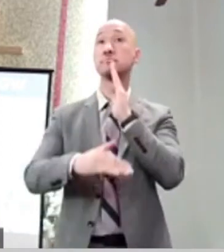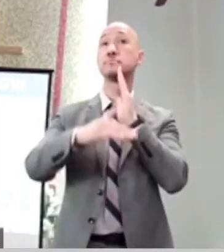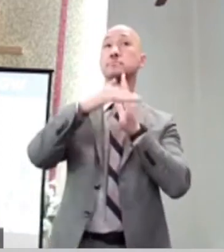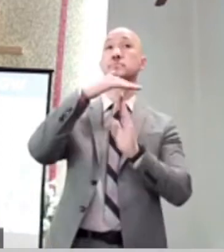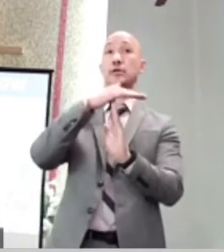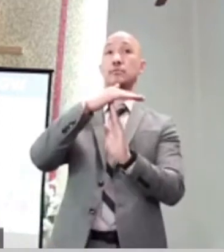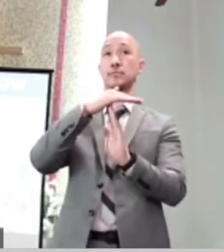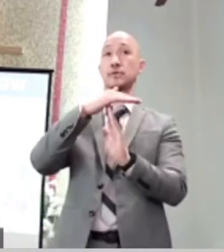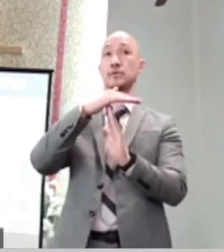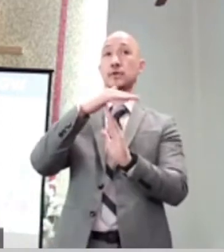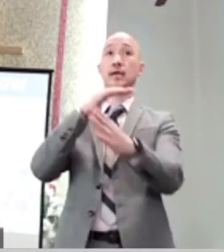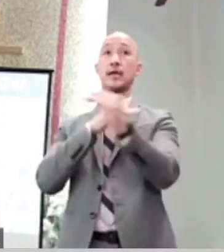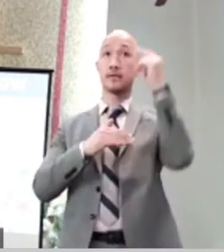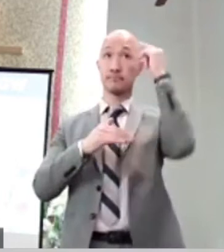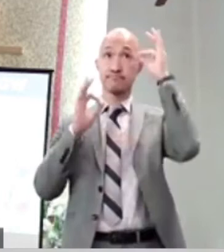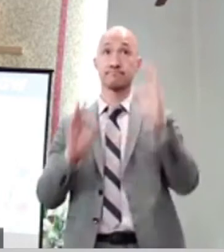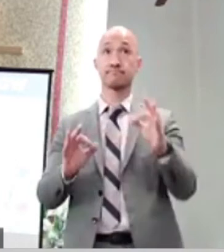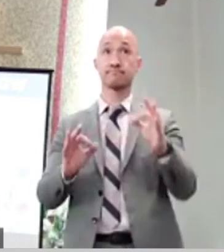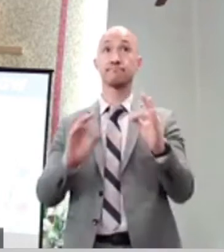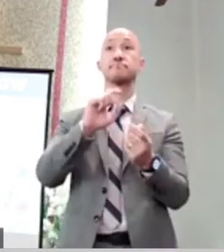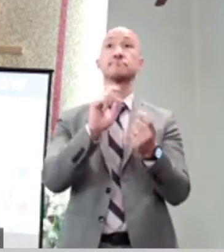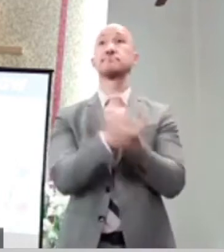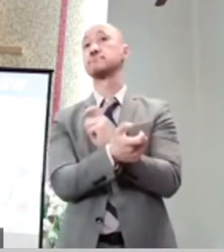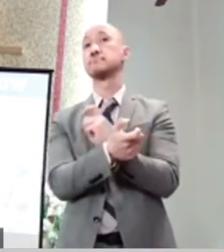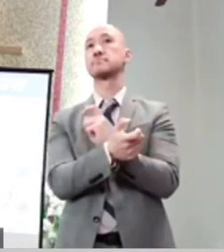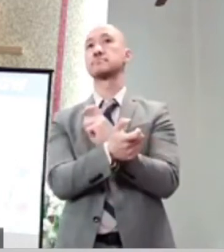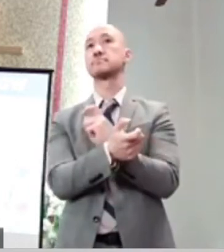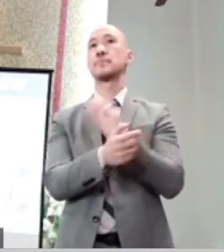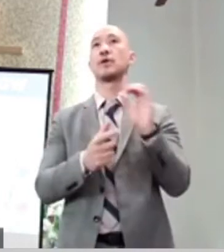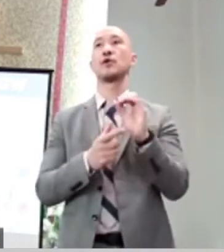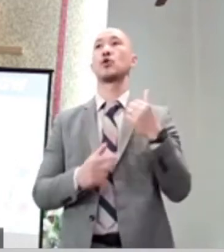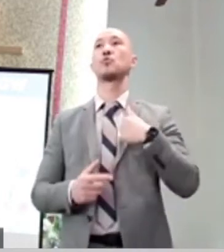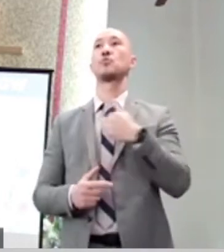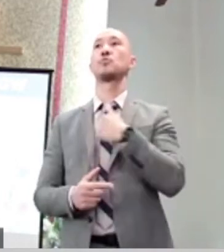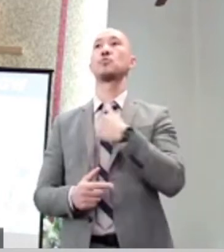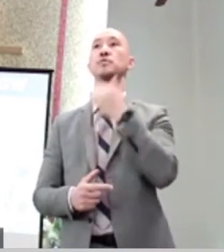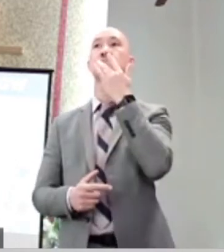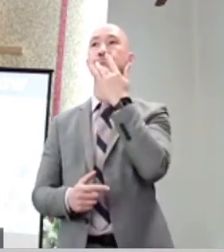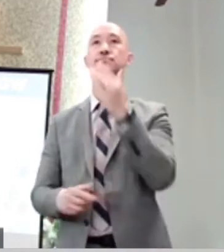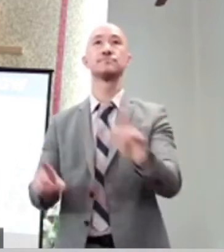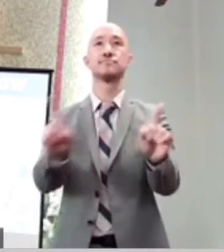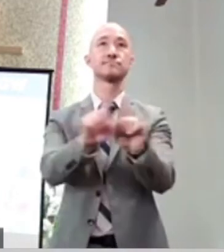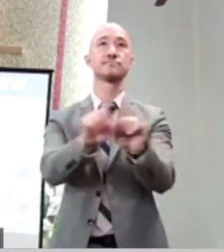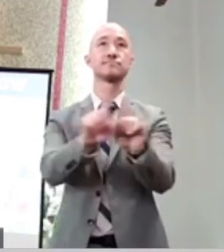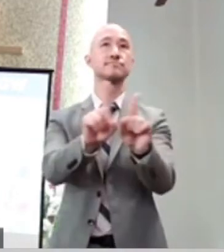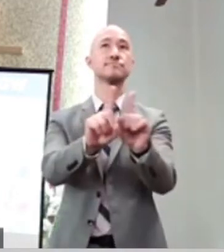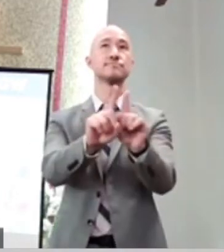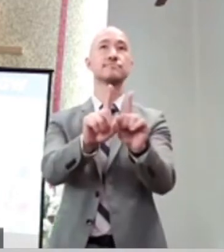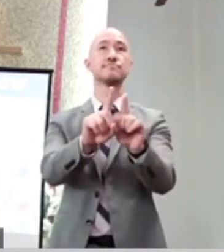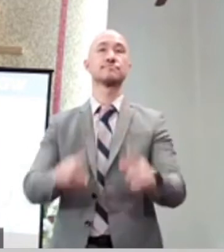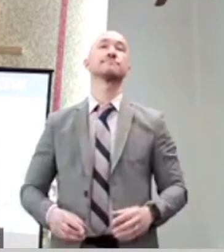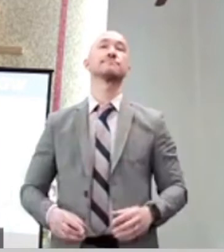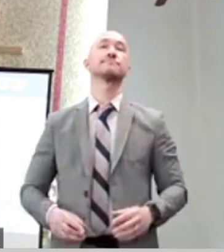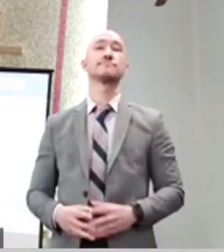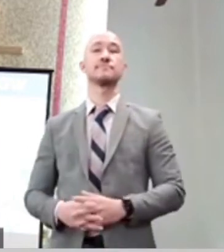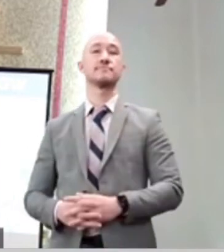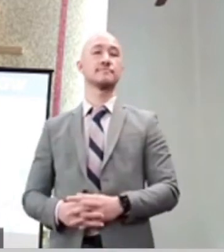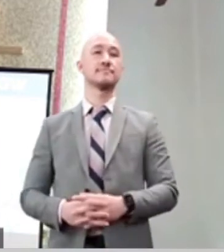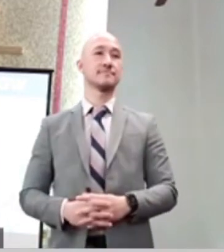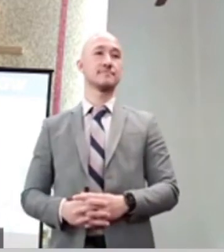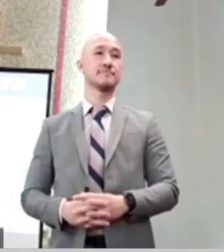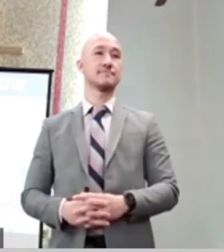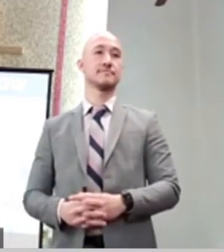that we need to see things from God's point of view and not just from our own? What we can learn from this statement that Christ